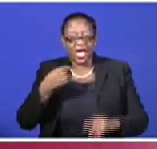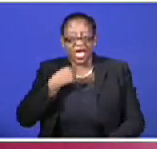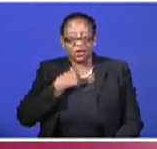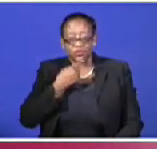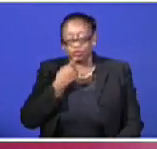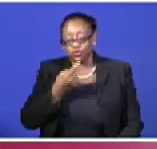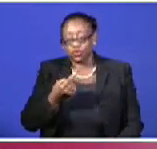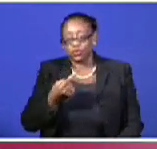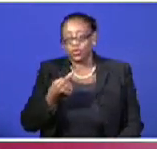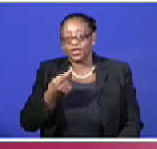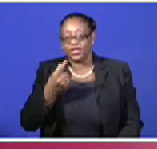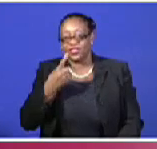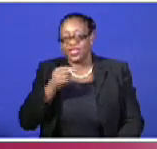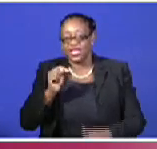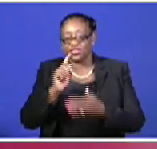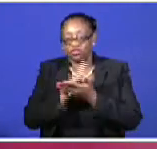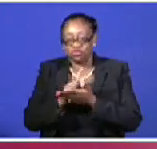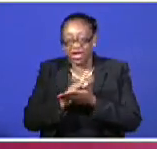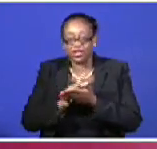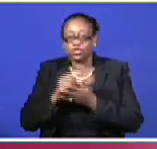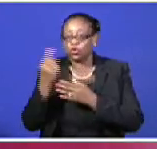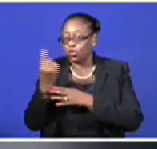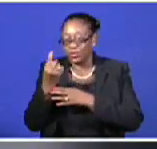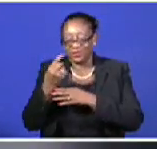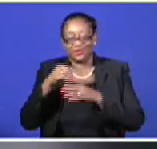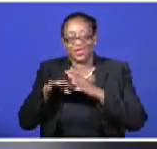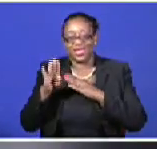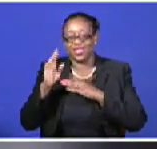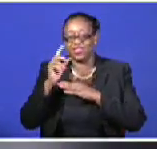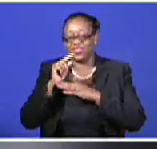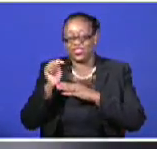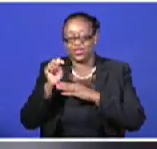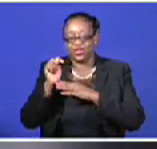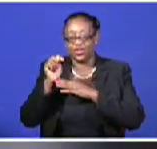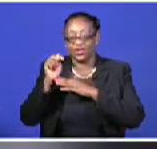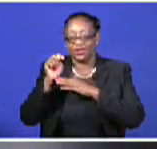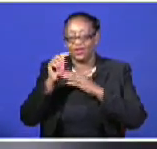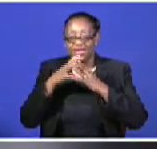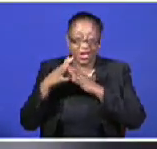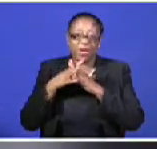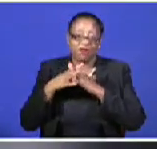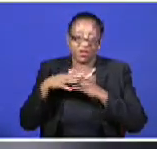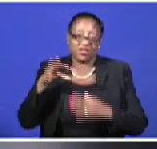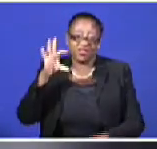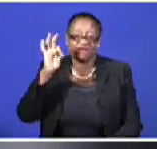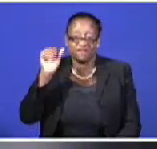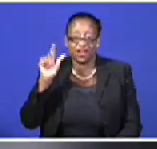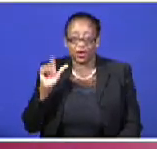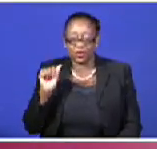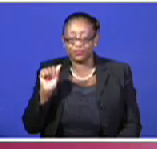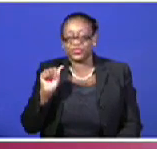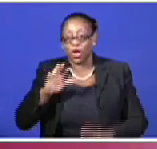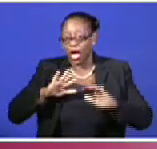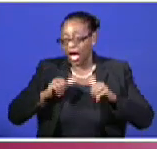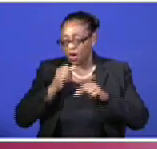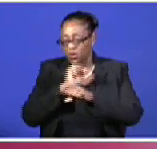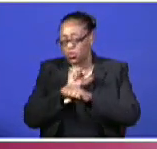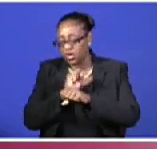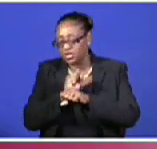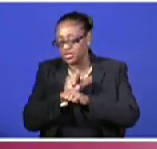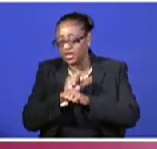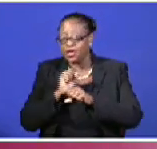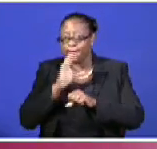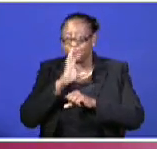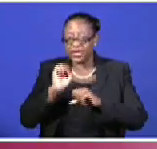the AstraZeneca vaccine trial is running in the United States. Dr. Roll further explains how the vaccine works. And just to be